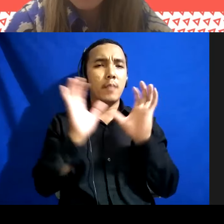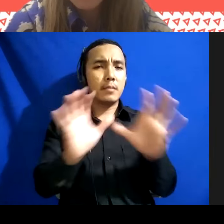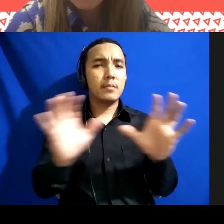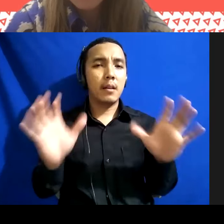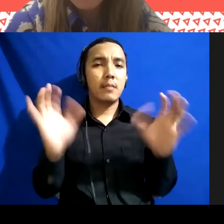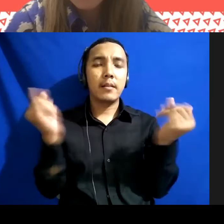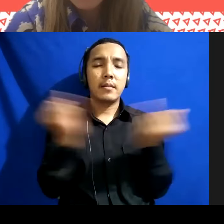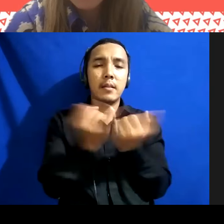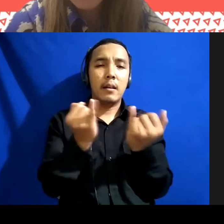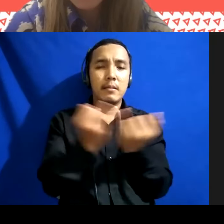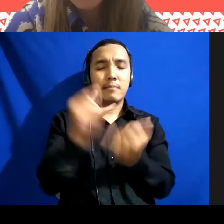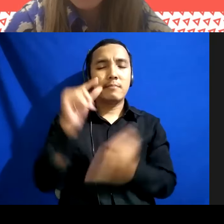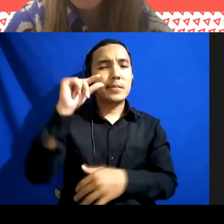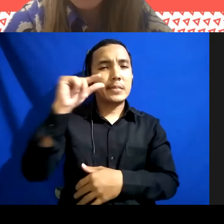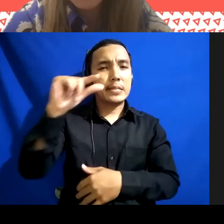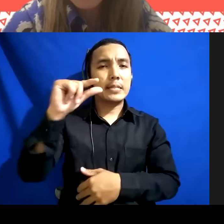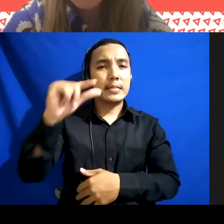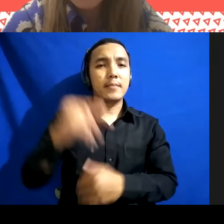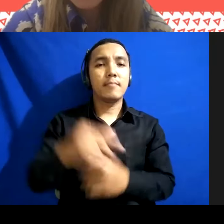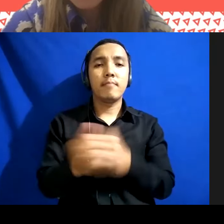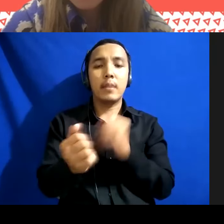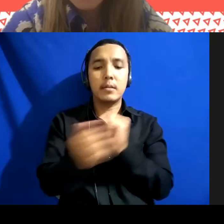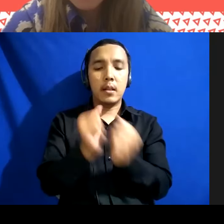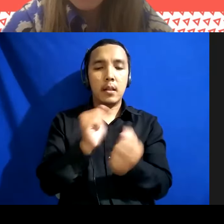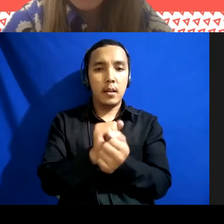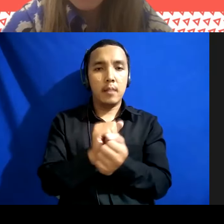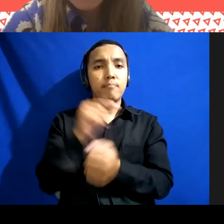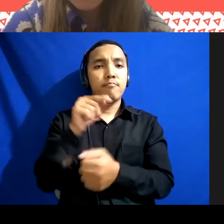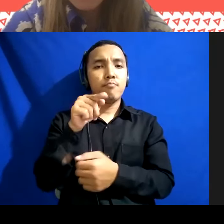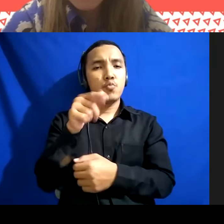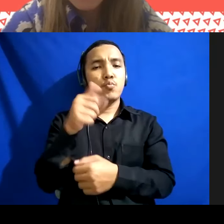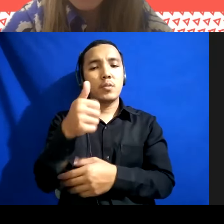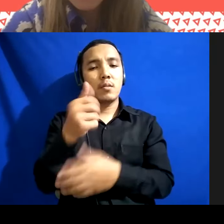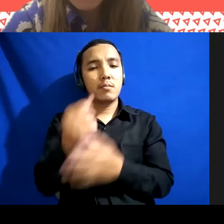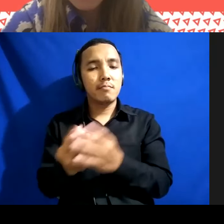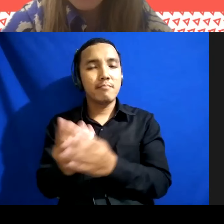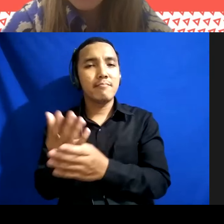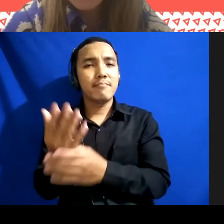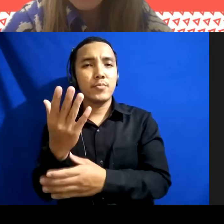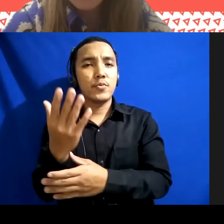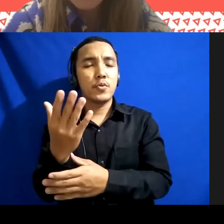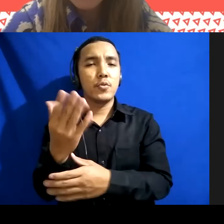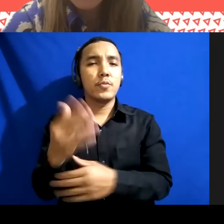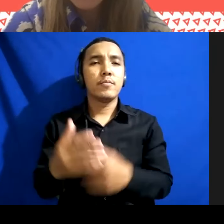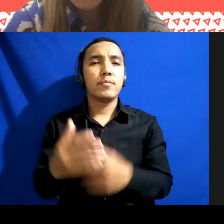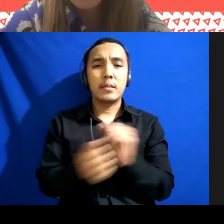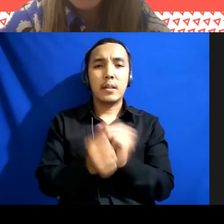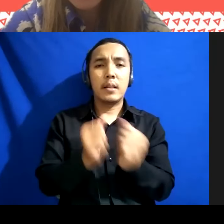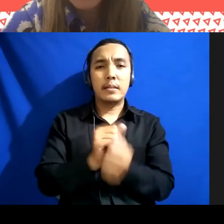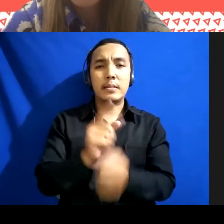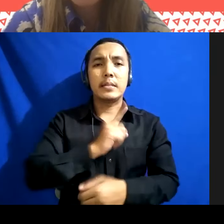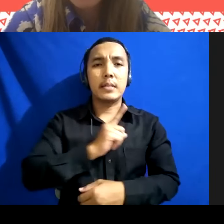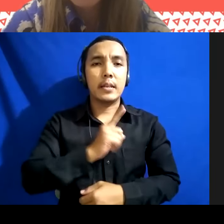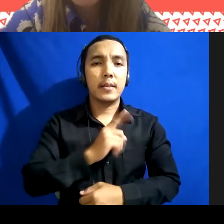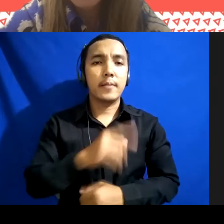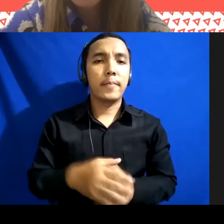is called an inclusive city, there will be more issues that would actually come because there will be more dynamics